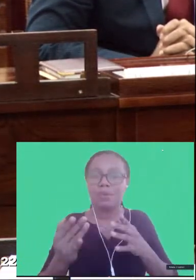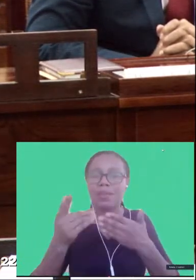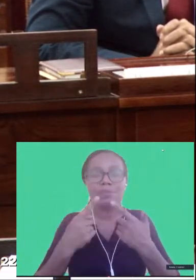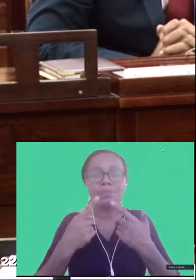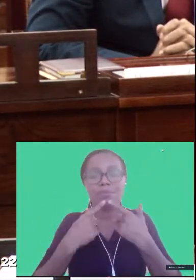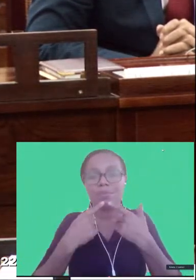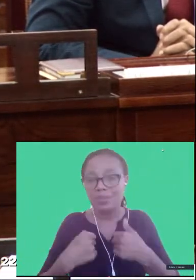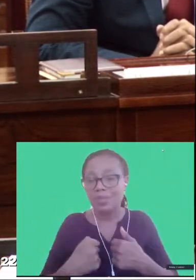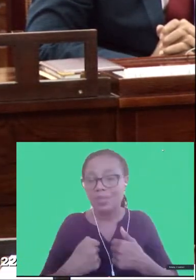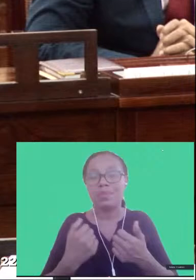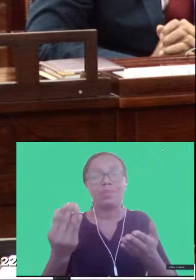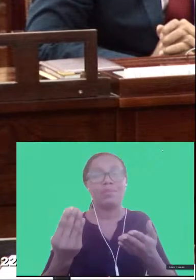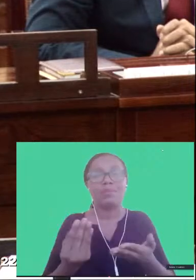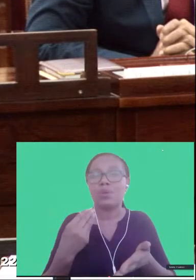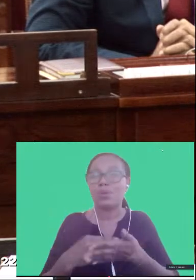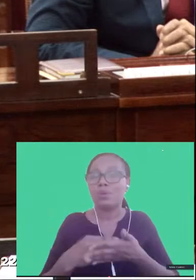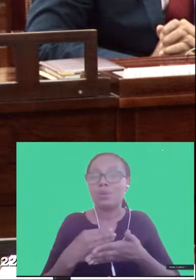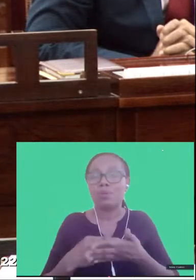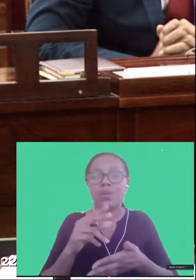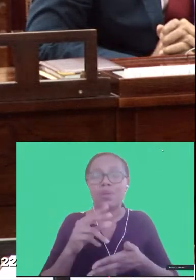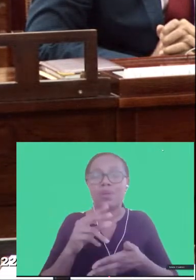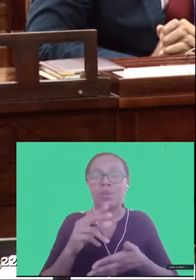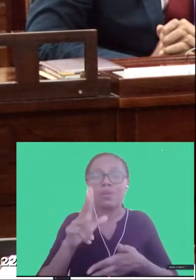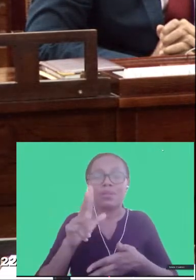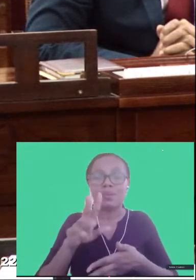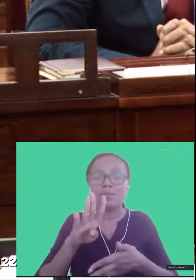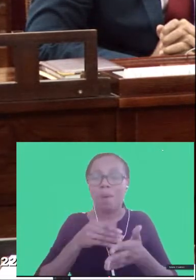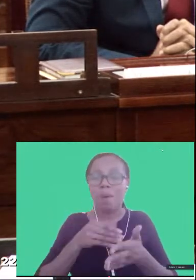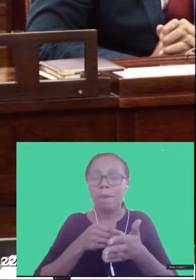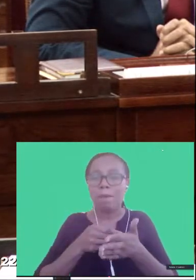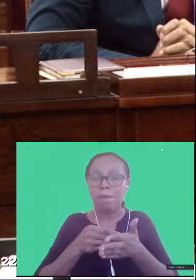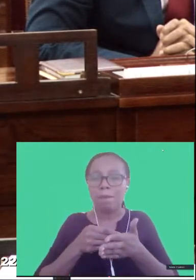it is going to professional services consultancy fees.